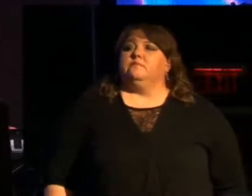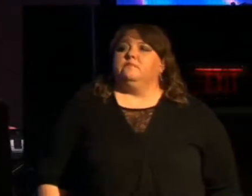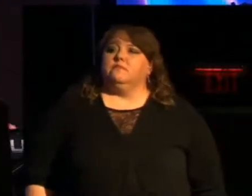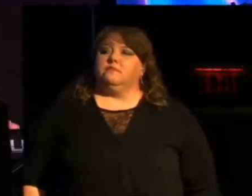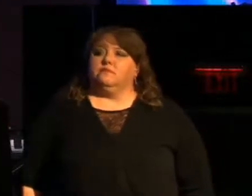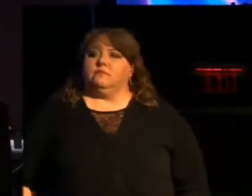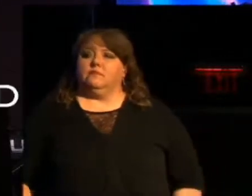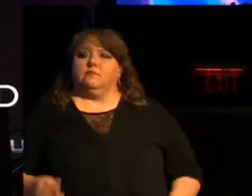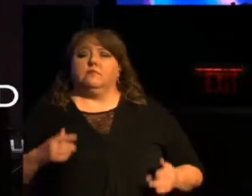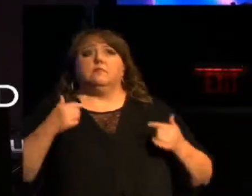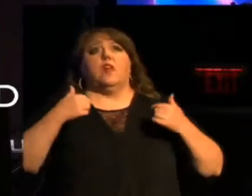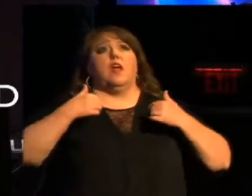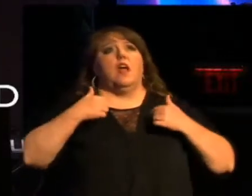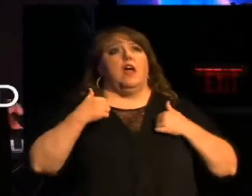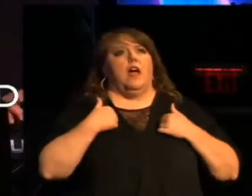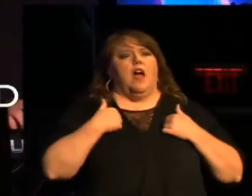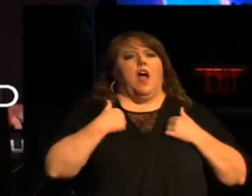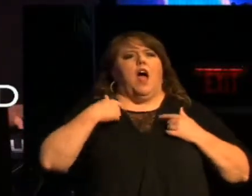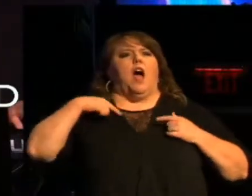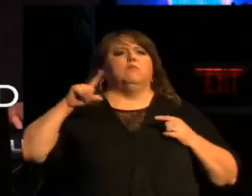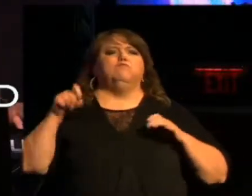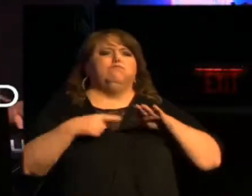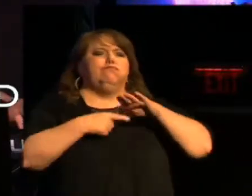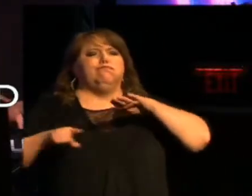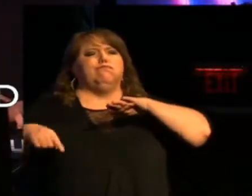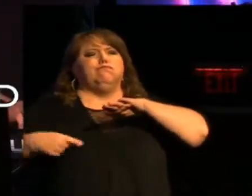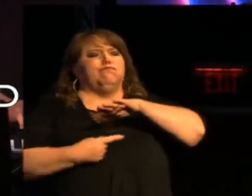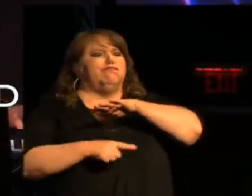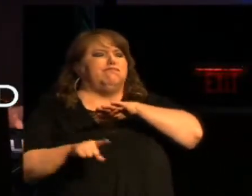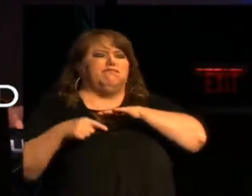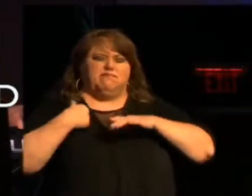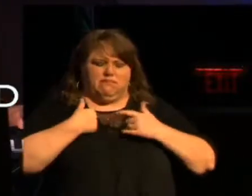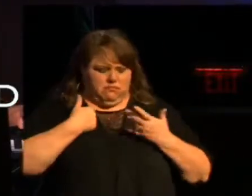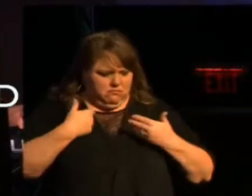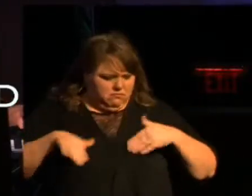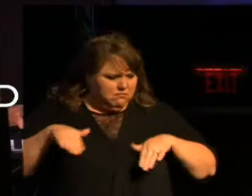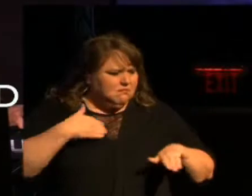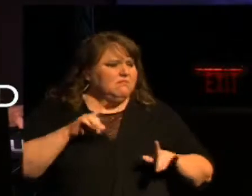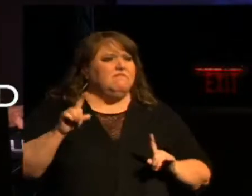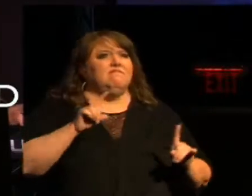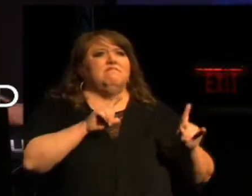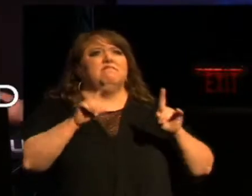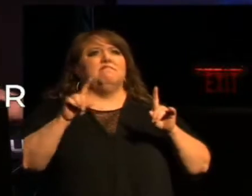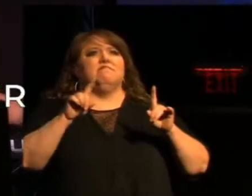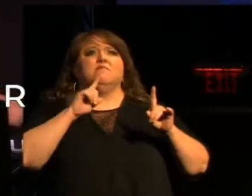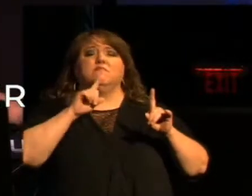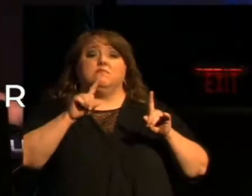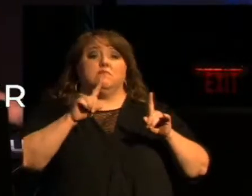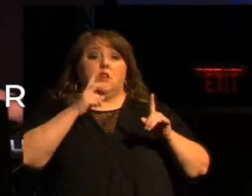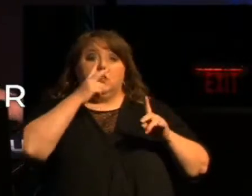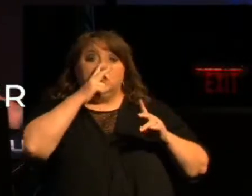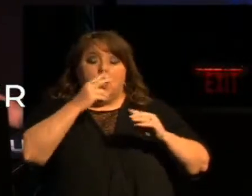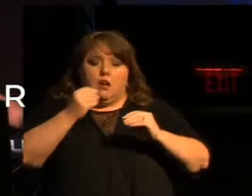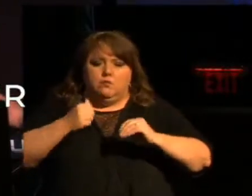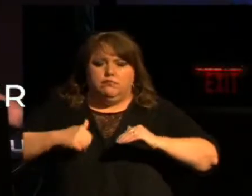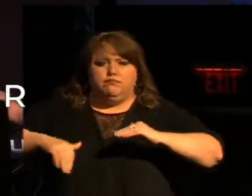I've roamed and rambled, and I followed my footsteps to the sparkling sands